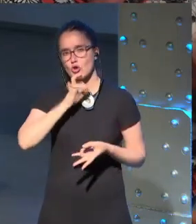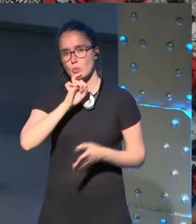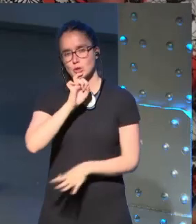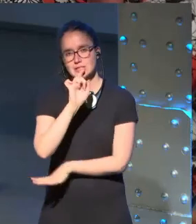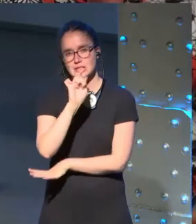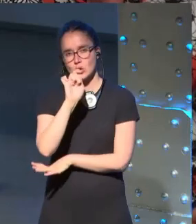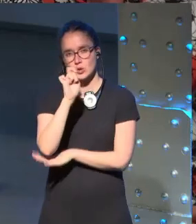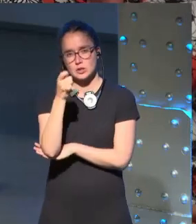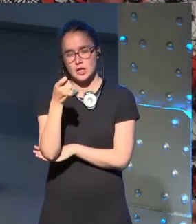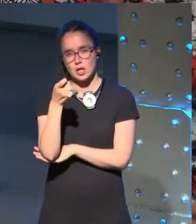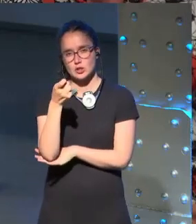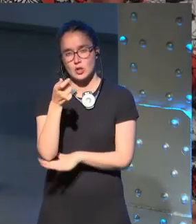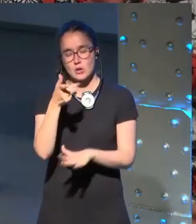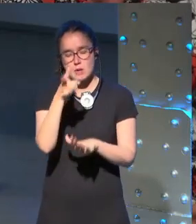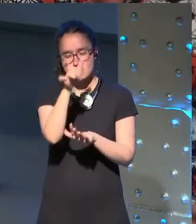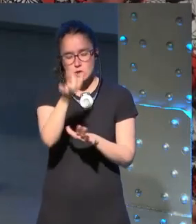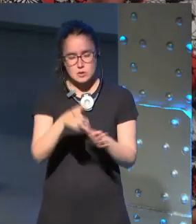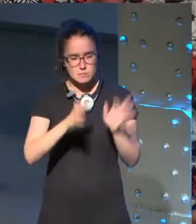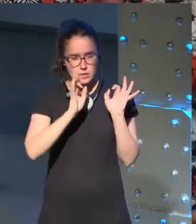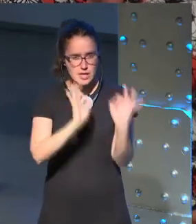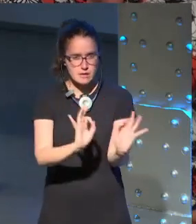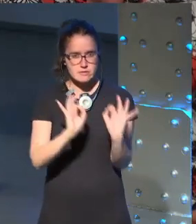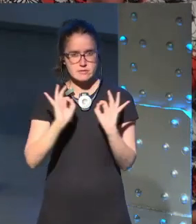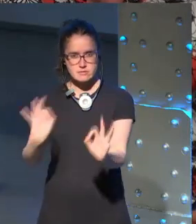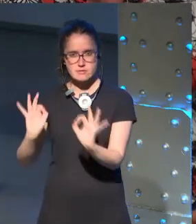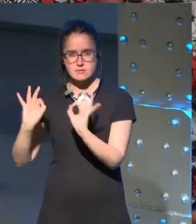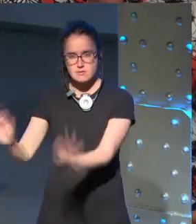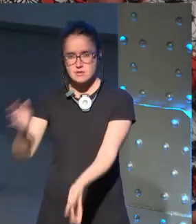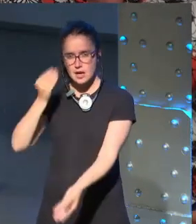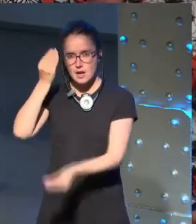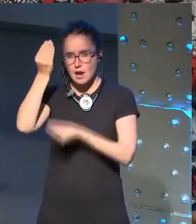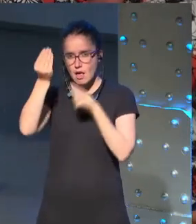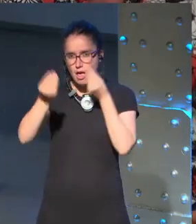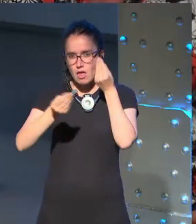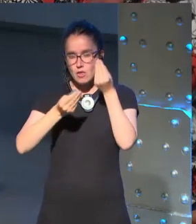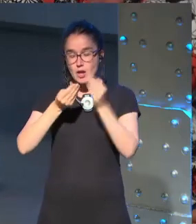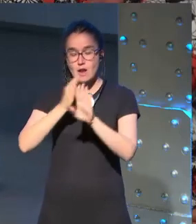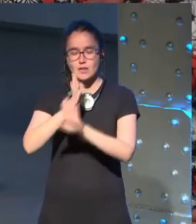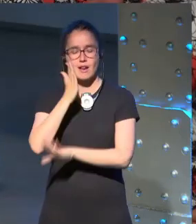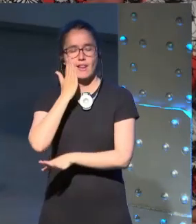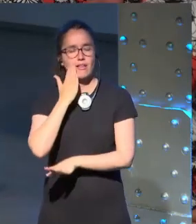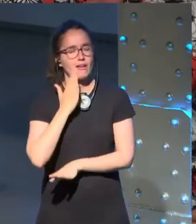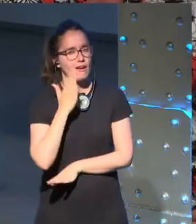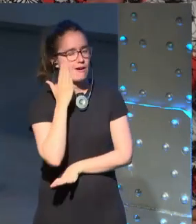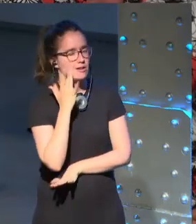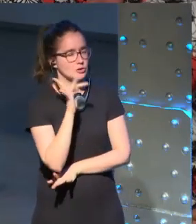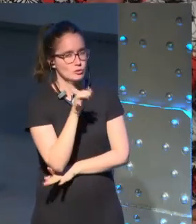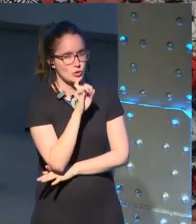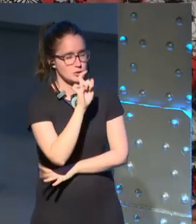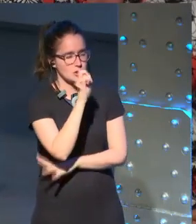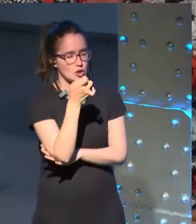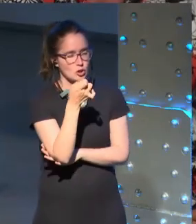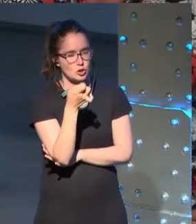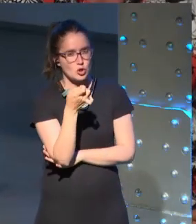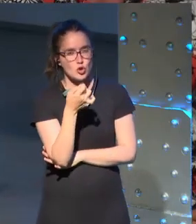do with the detective, how can he do that despite he's so single-minded, so rational? I mean, we